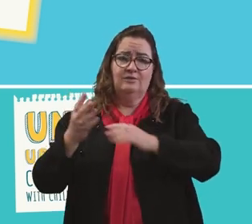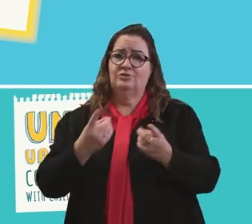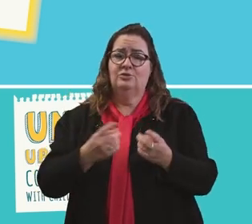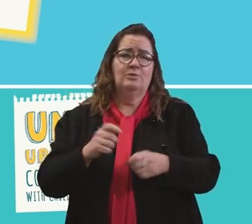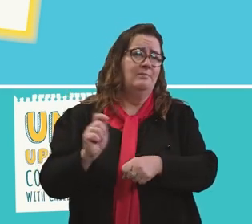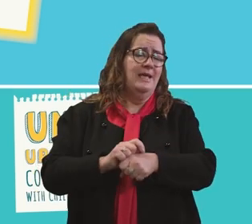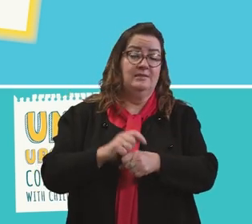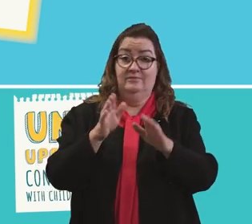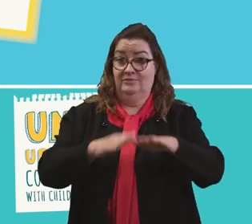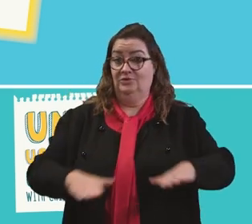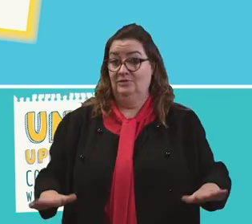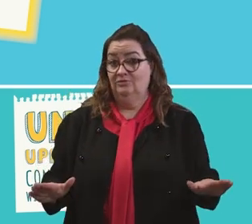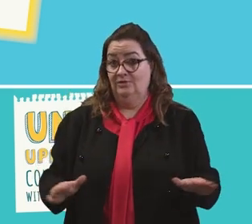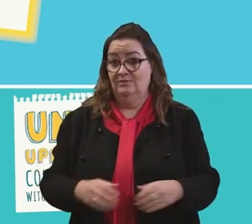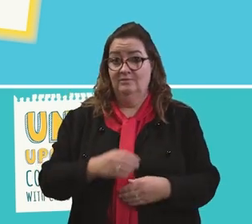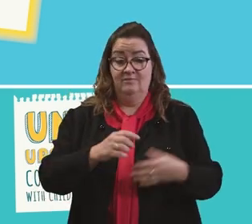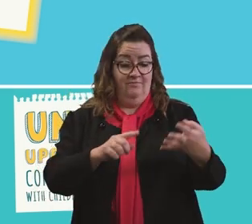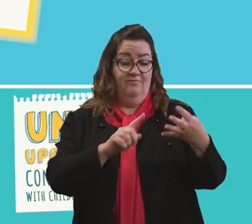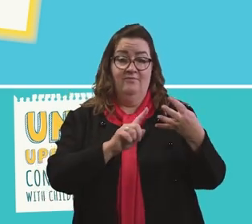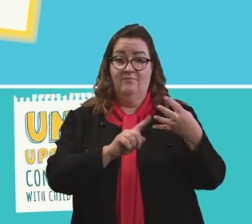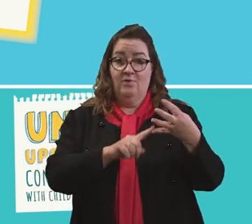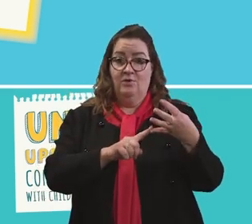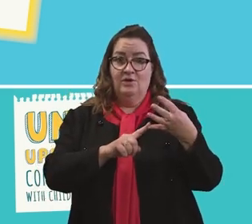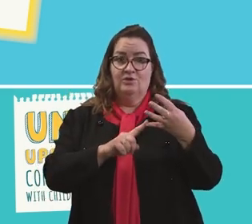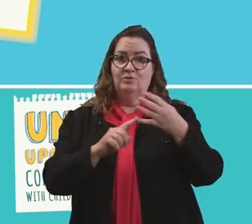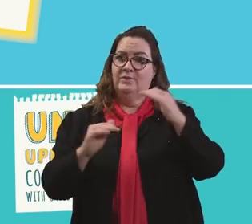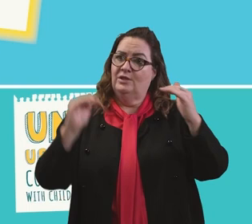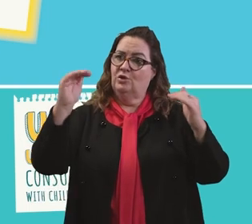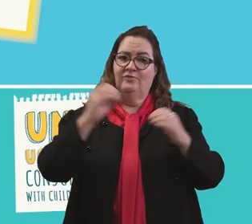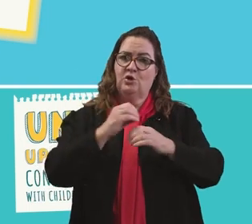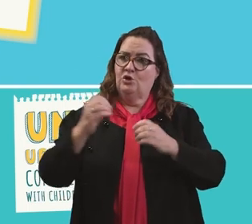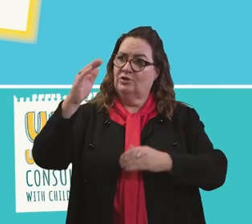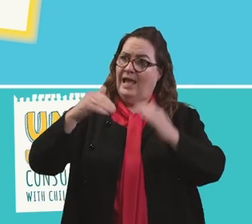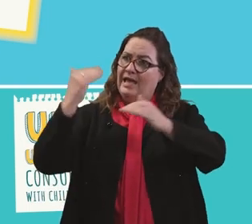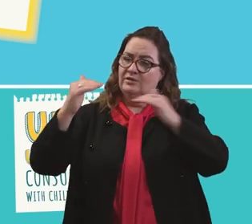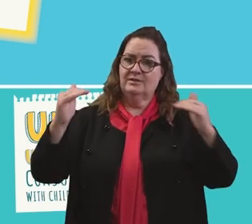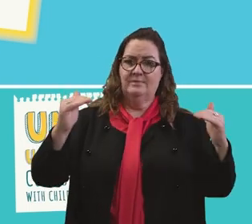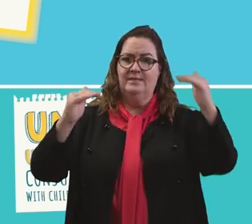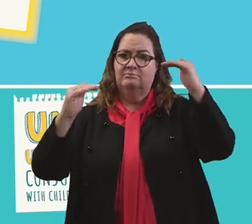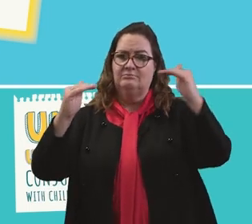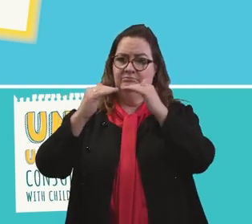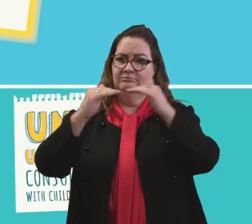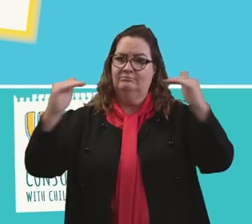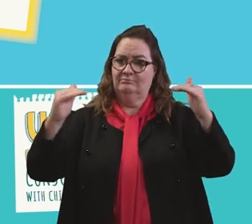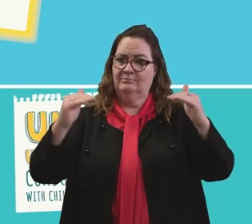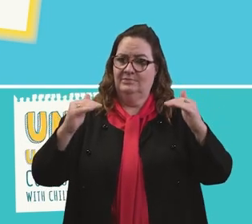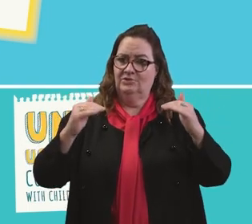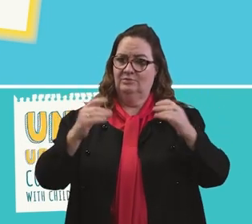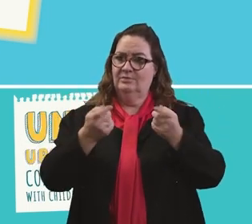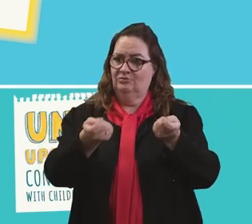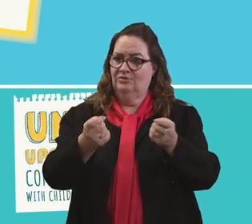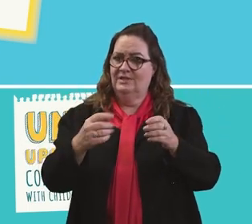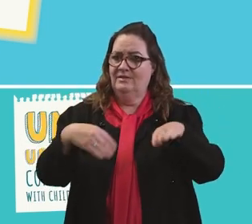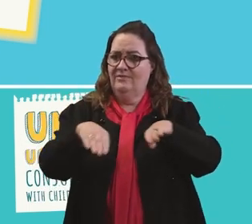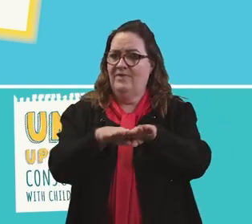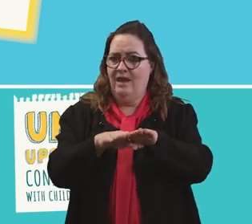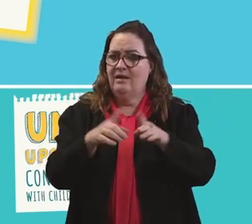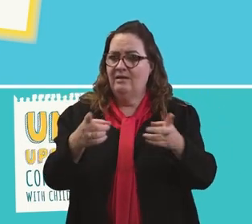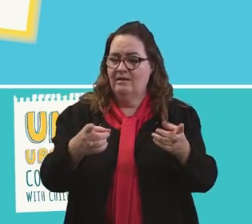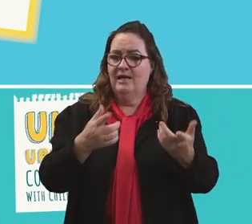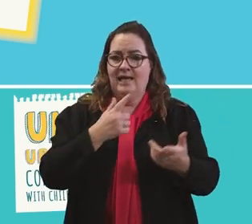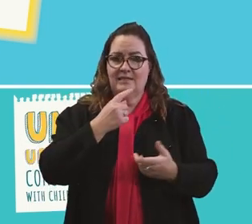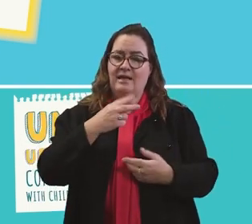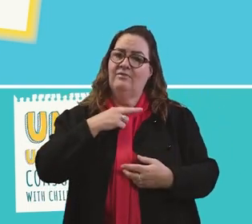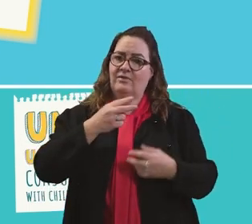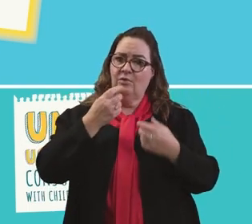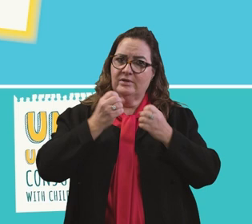children. Number 4, to be equal to other people. All children have the right to be treated fairly and equally. Number 5, have a say.